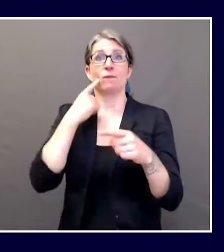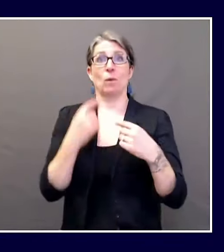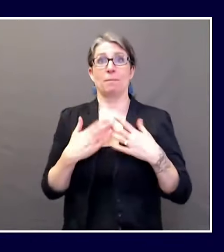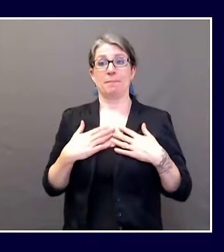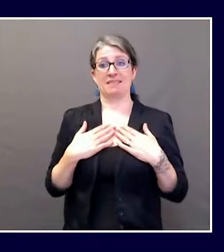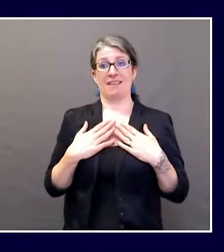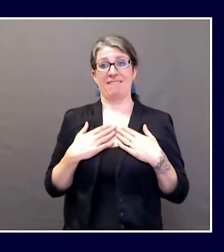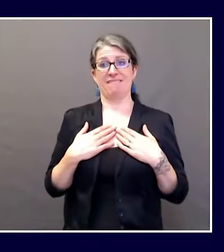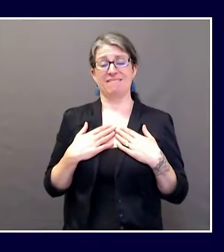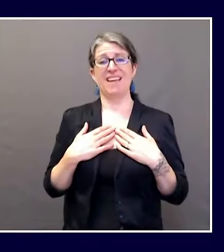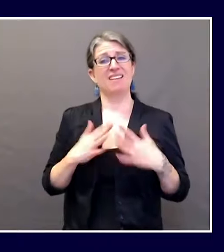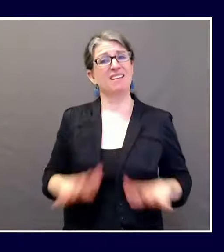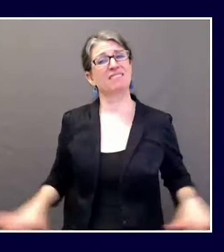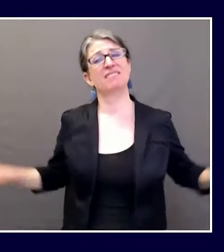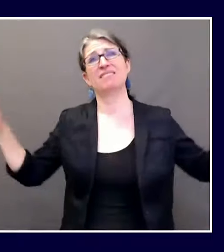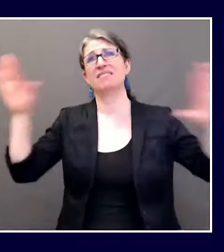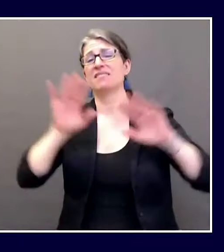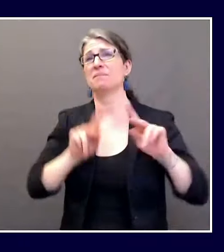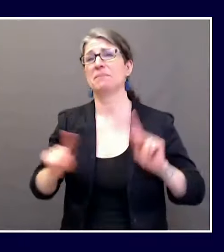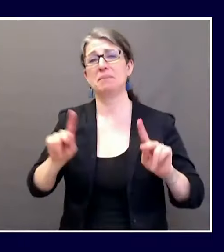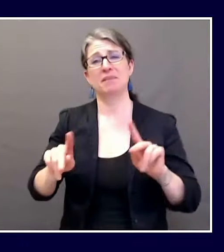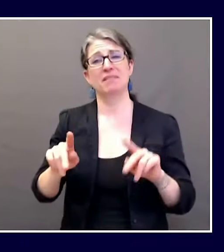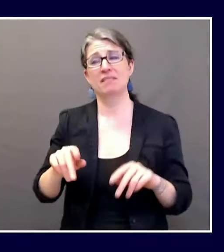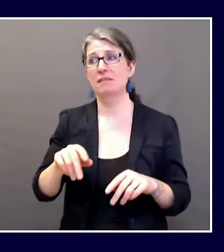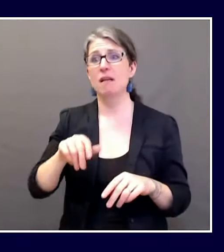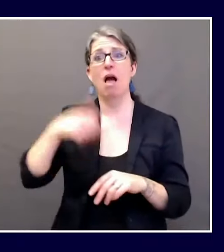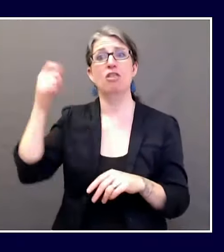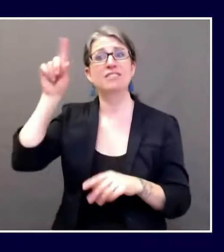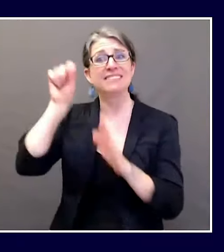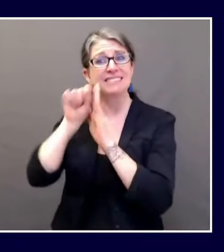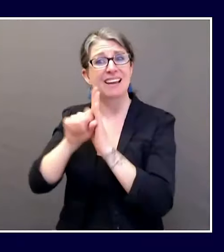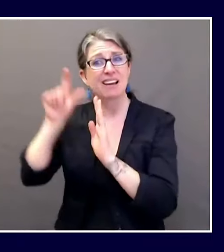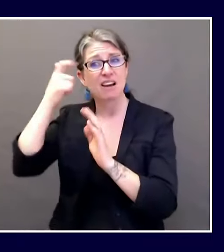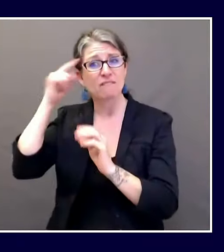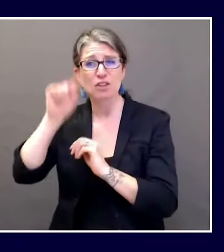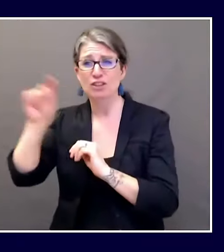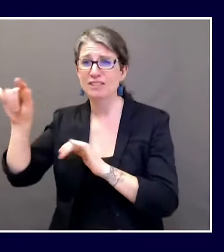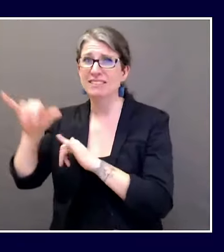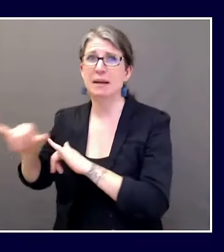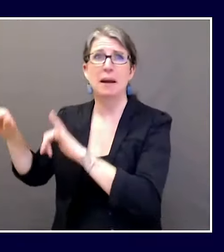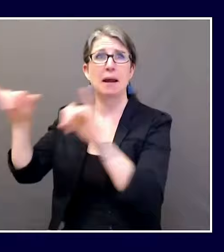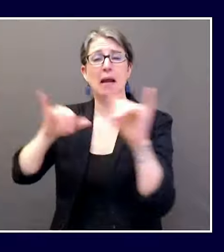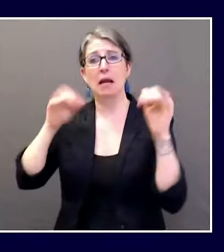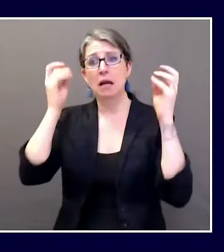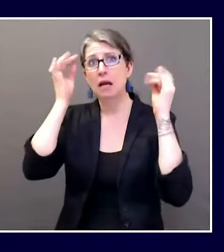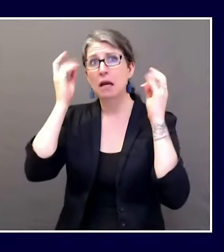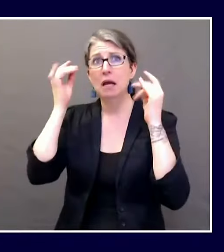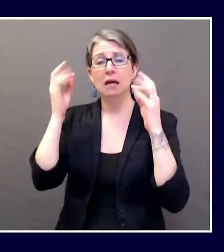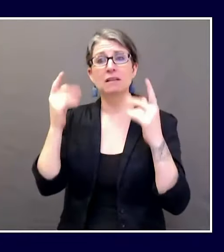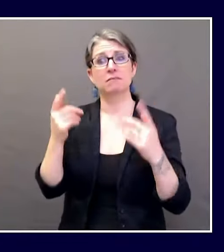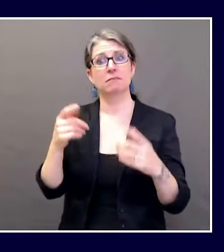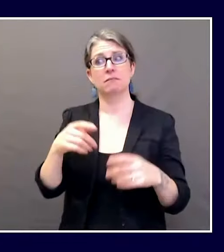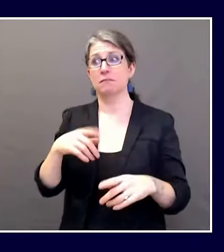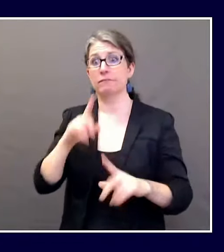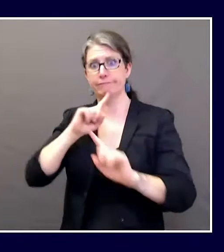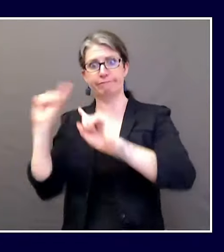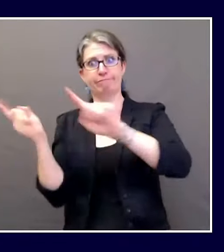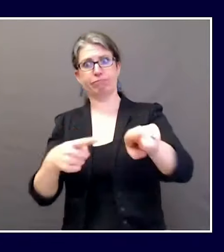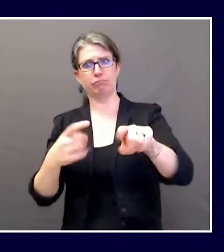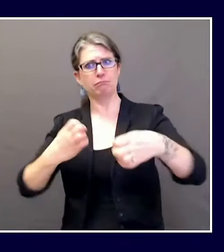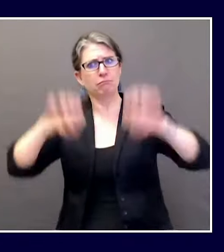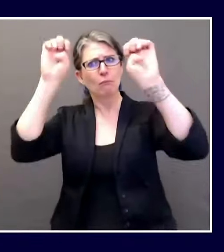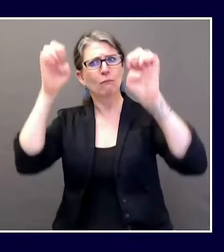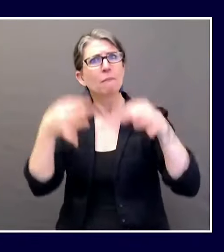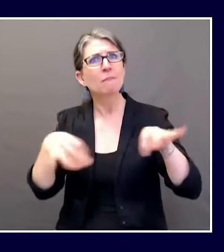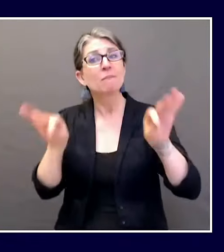those declarations are critical into two areas. One is the way in which it streamlines many of our operations. A lot of the stuff